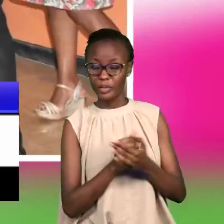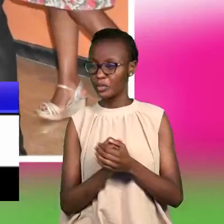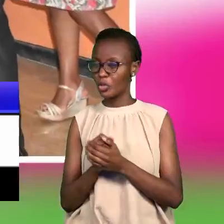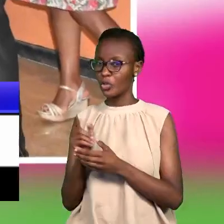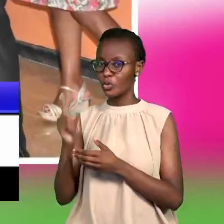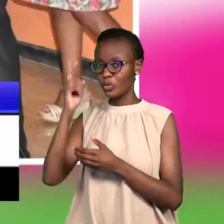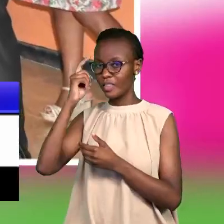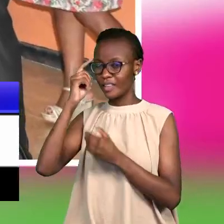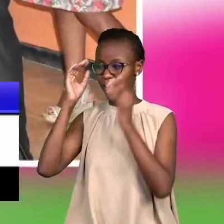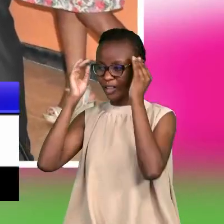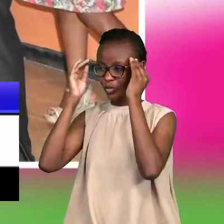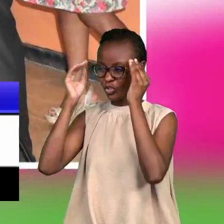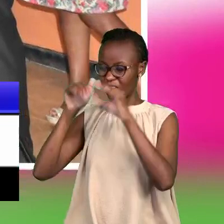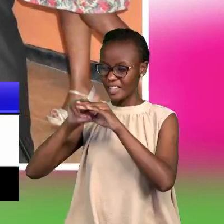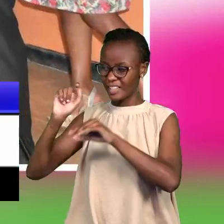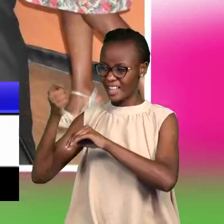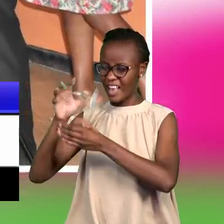consider education in Kenya expensive?